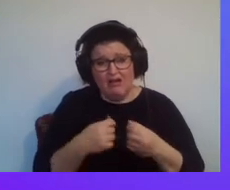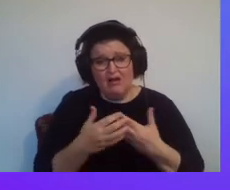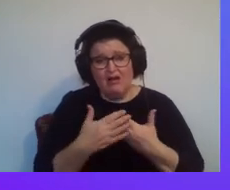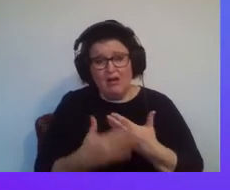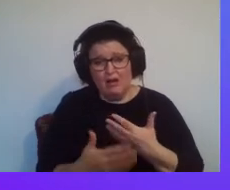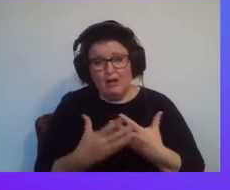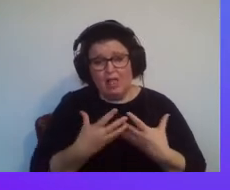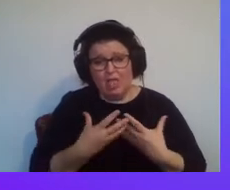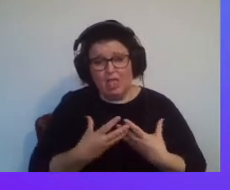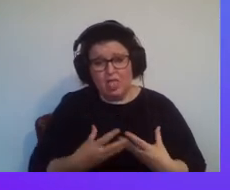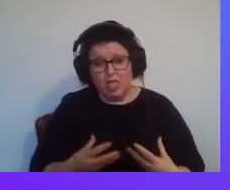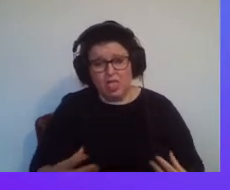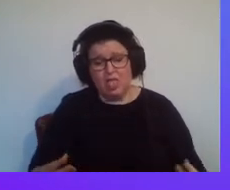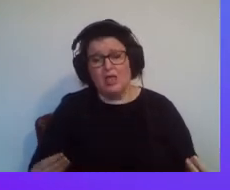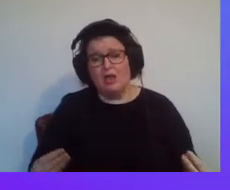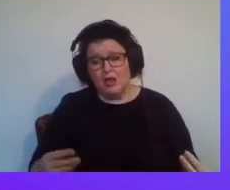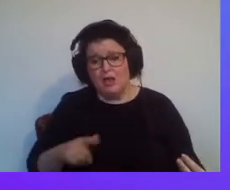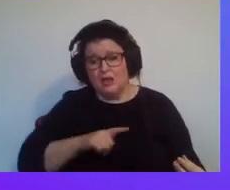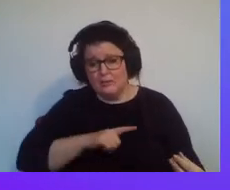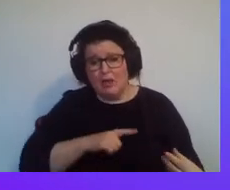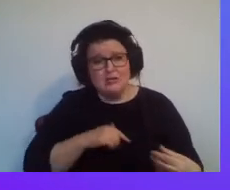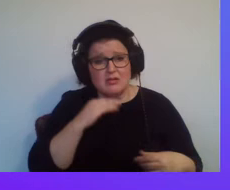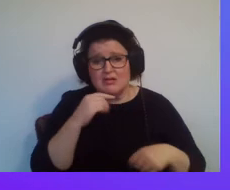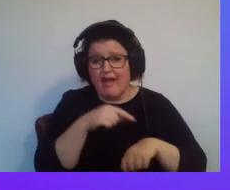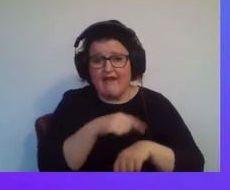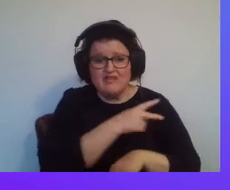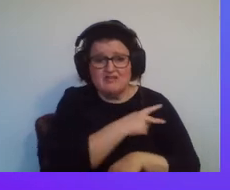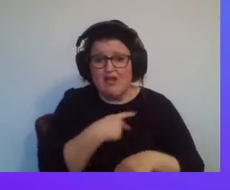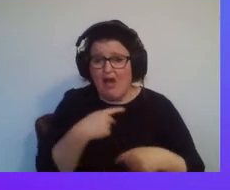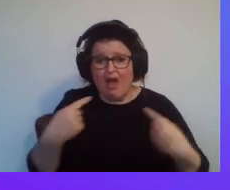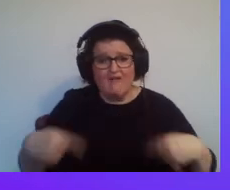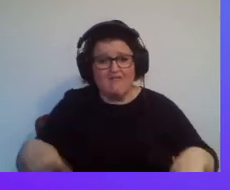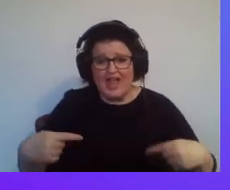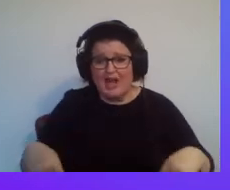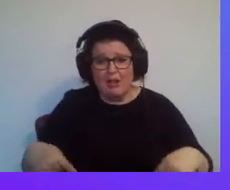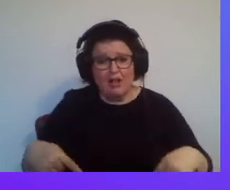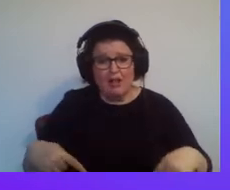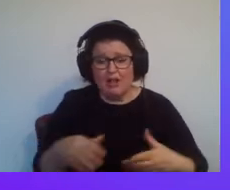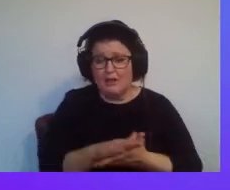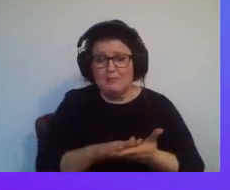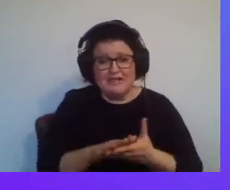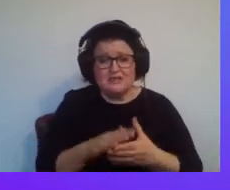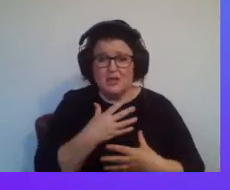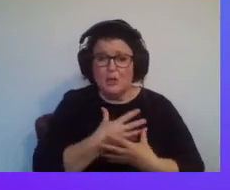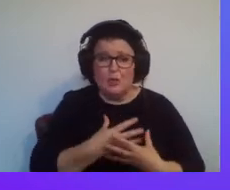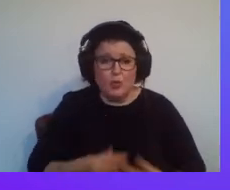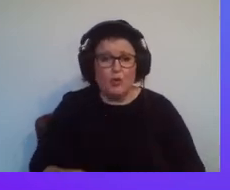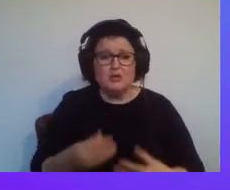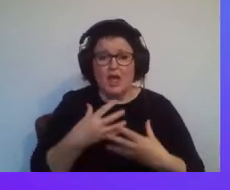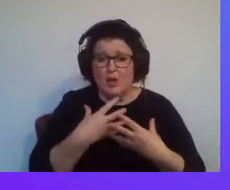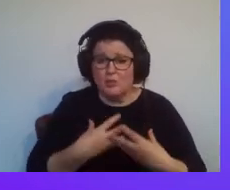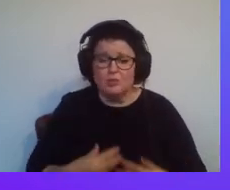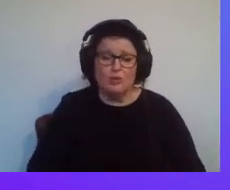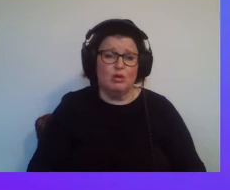actual workforce that there is out there to provide. So they're tired. Thank you very much. And yeah, it's having a